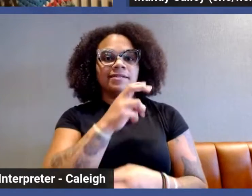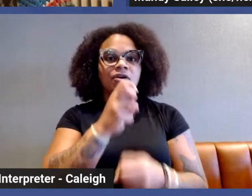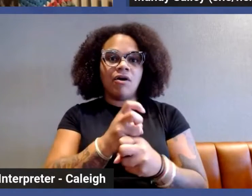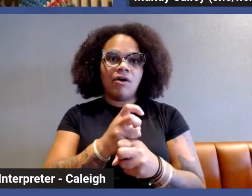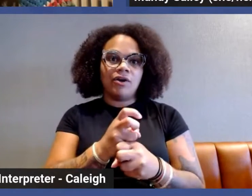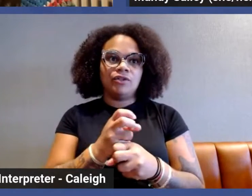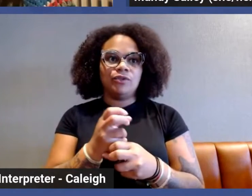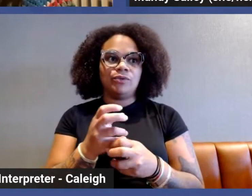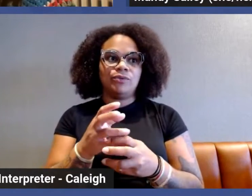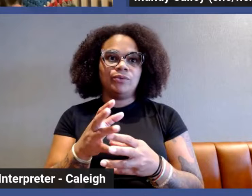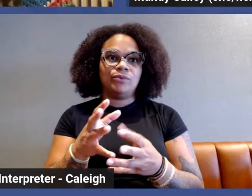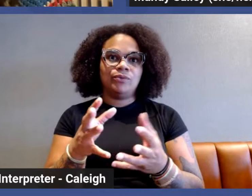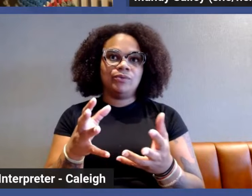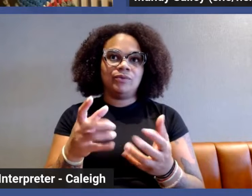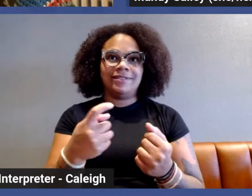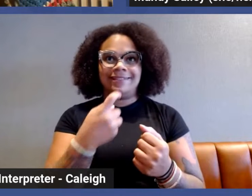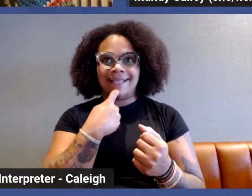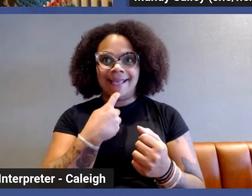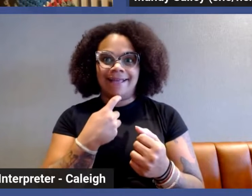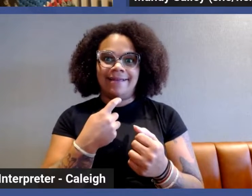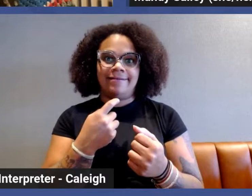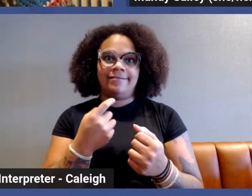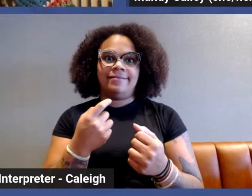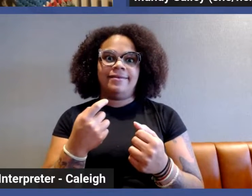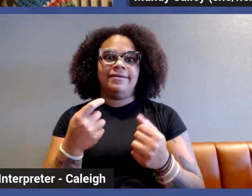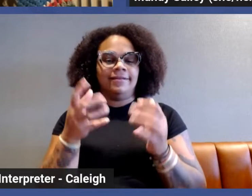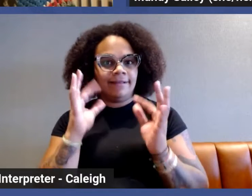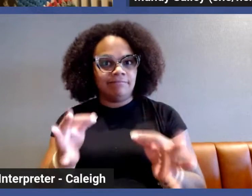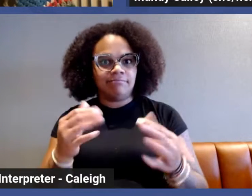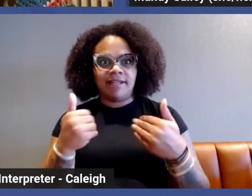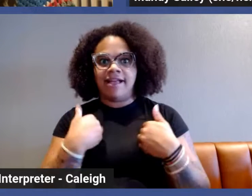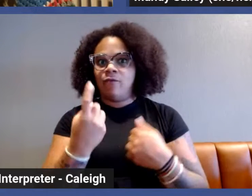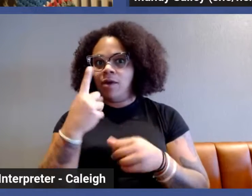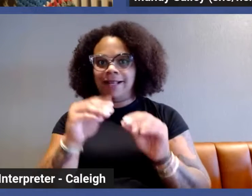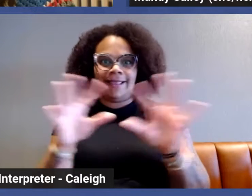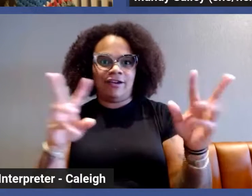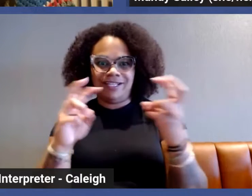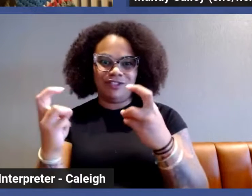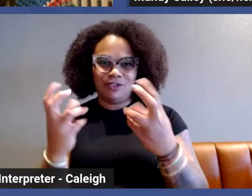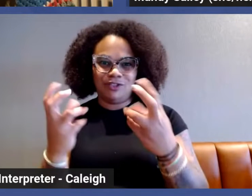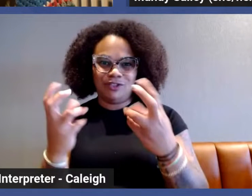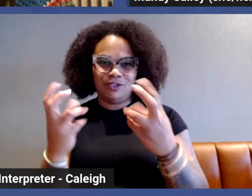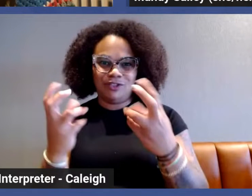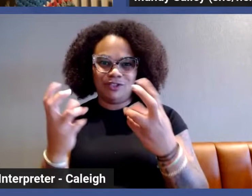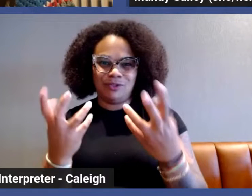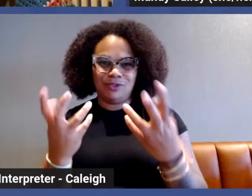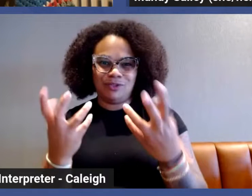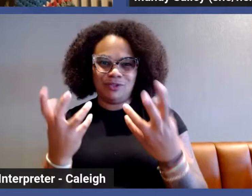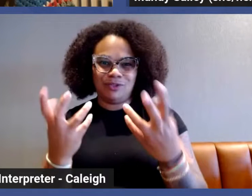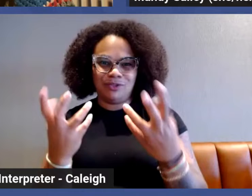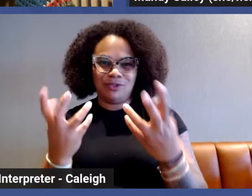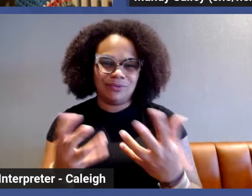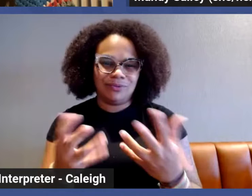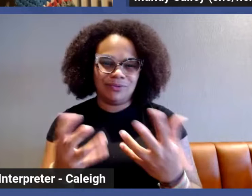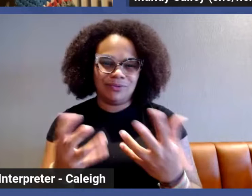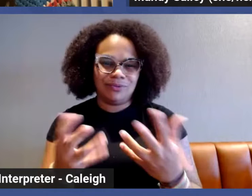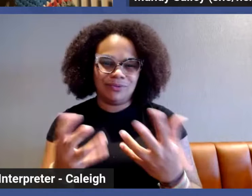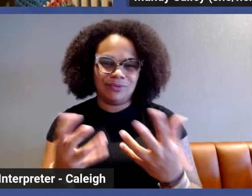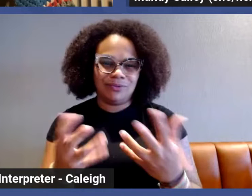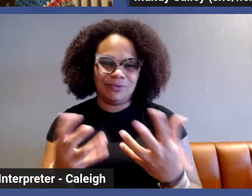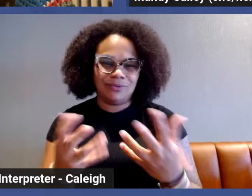to say that there is this definitive issue. And that's part of the thing with Reddit as well. And we try to lay this out in